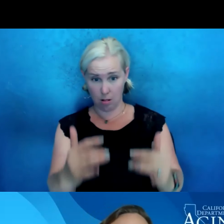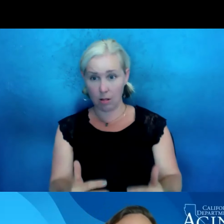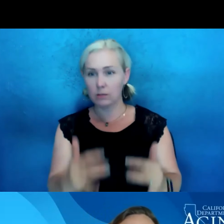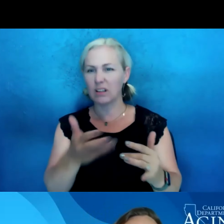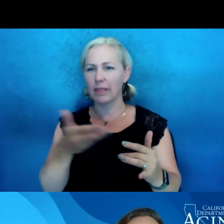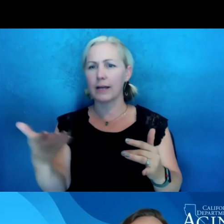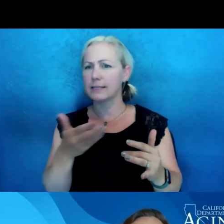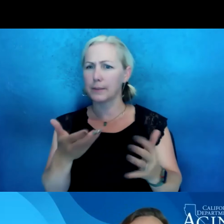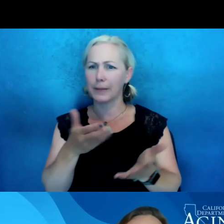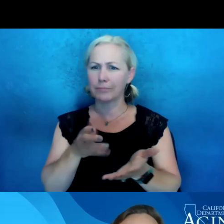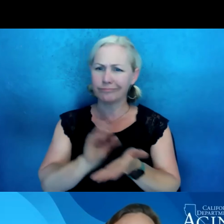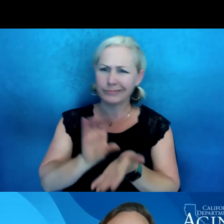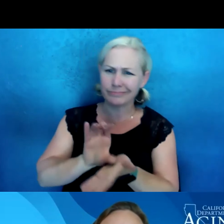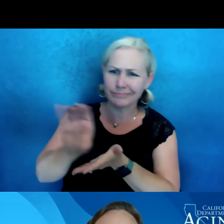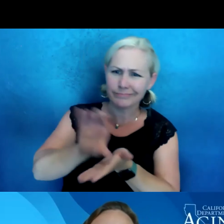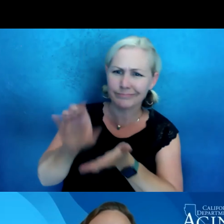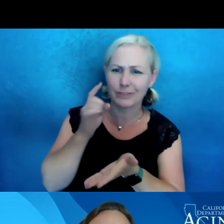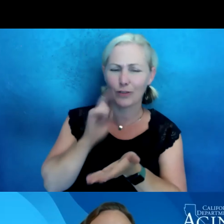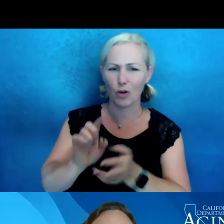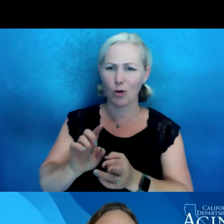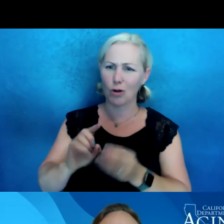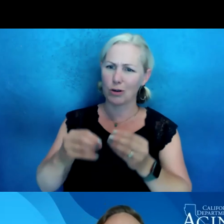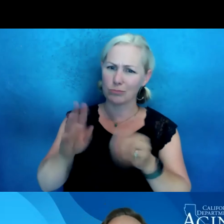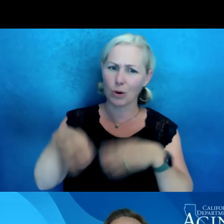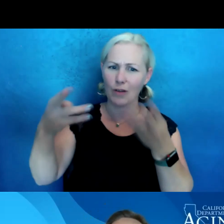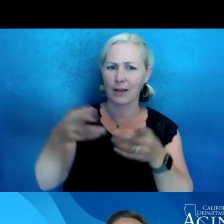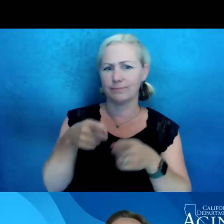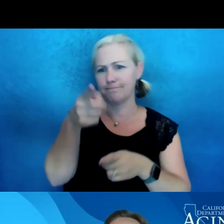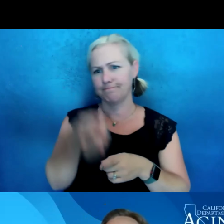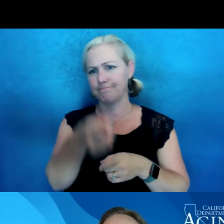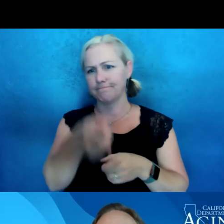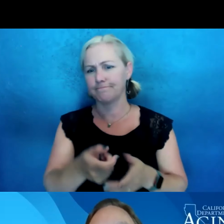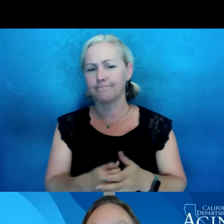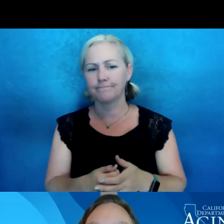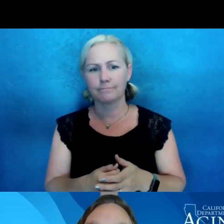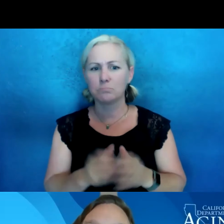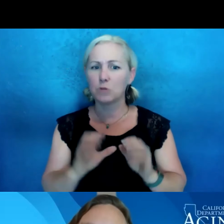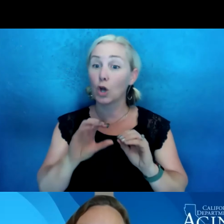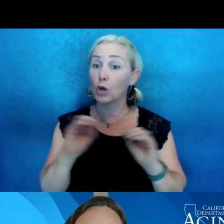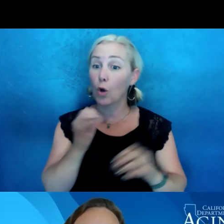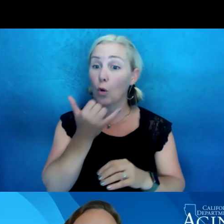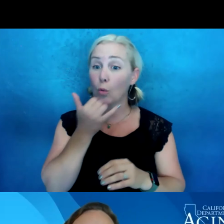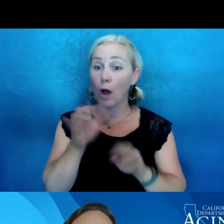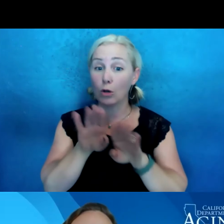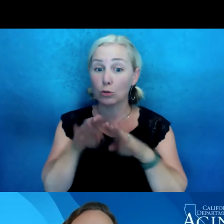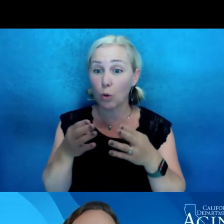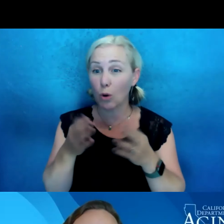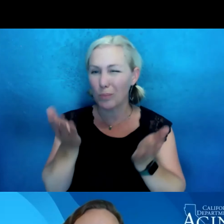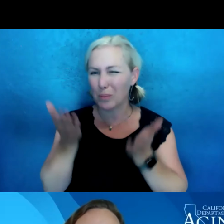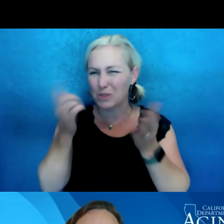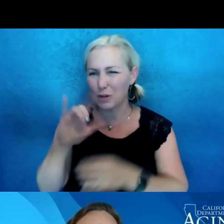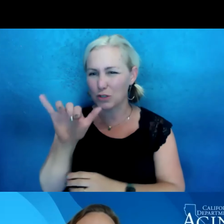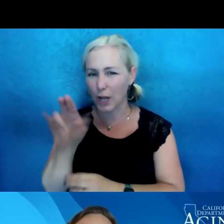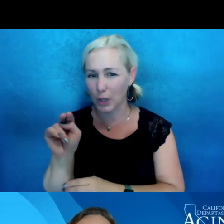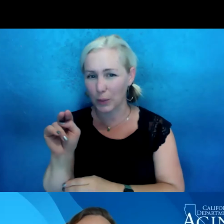in for older adults and disabled adults and family caregivers. Again, no wrong door proposals in the January budget, the